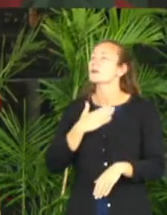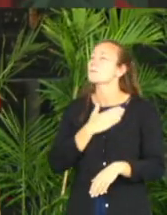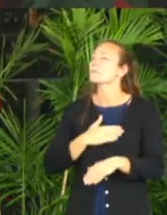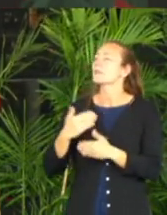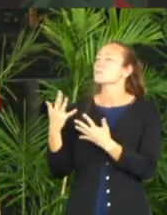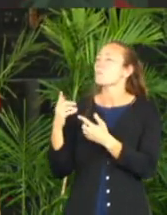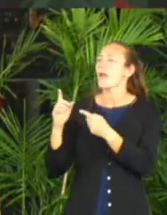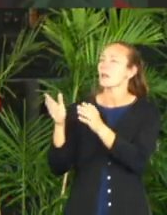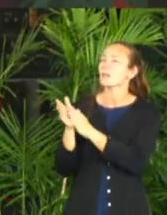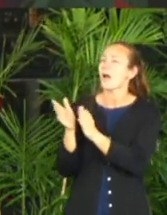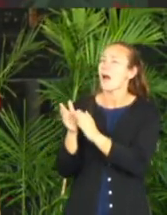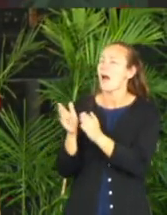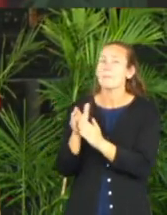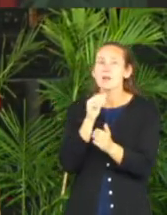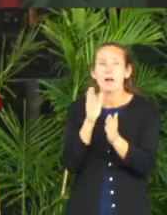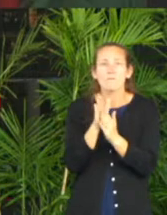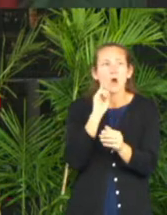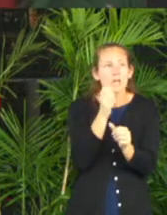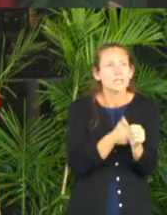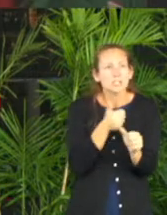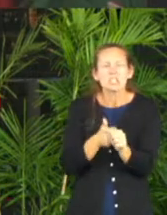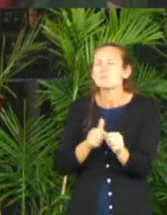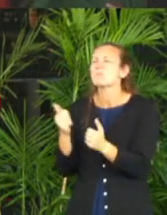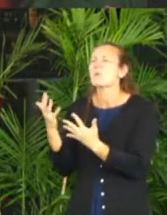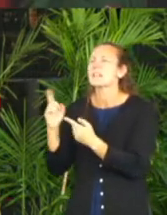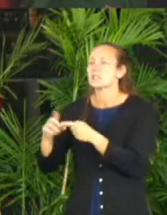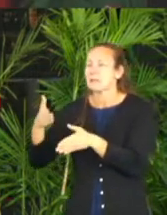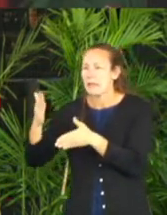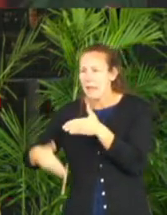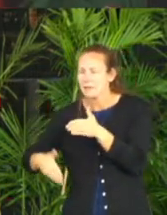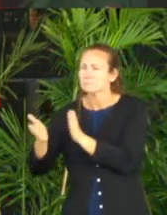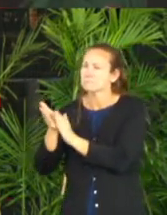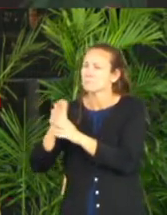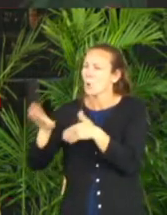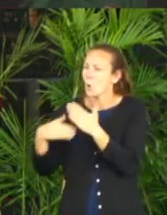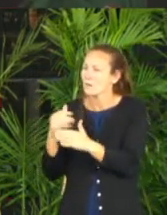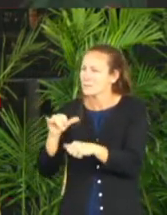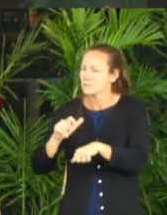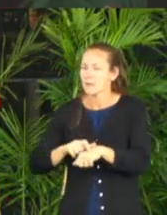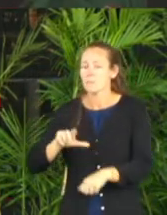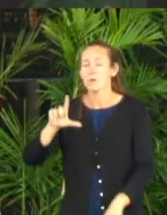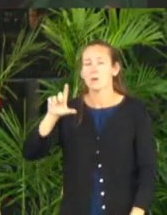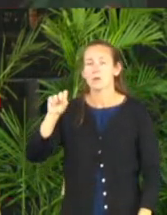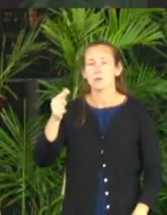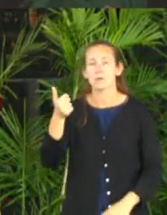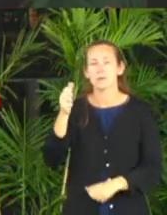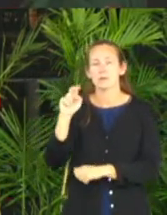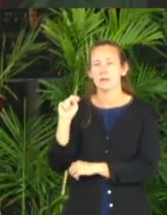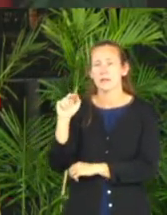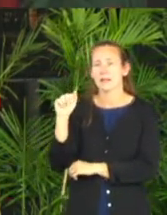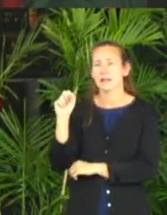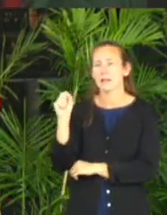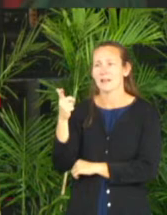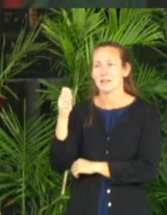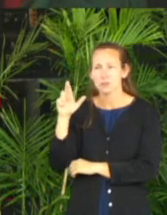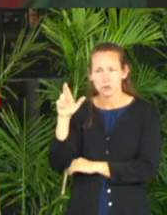your applause until all of these students are recognized. Logan David Asher.